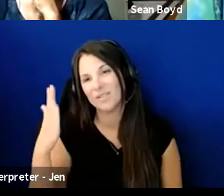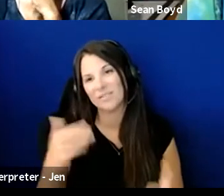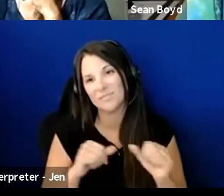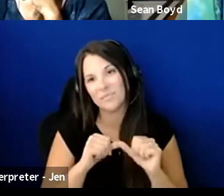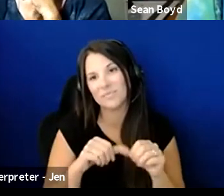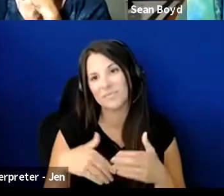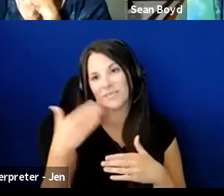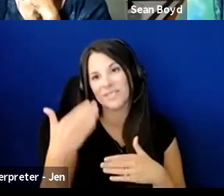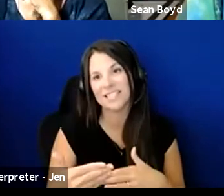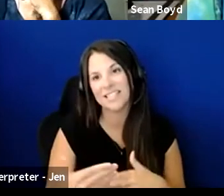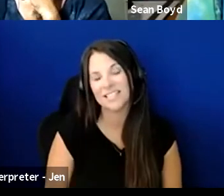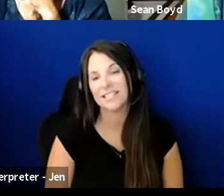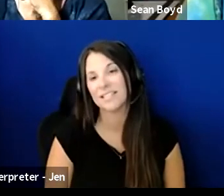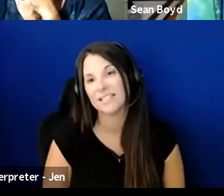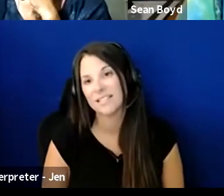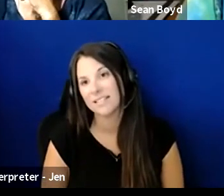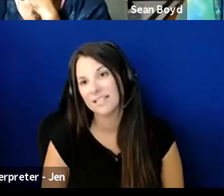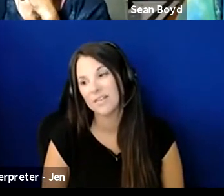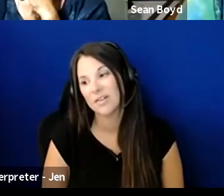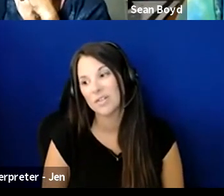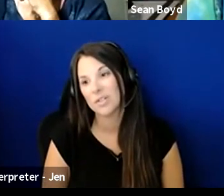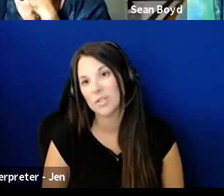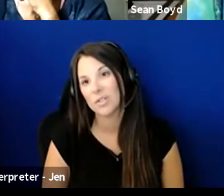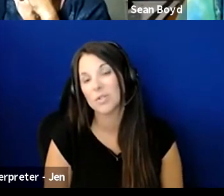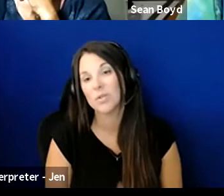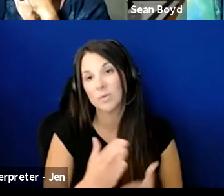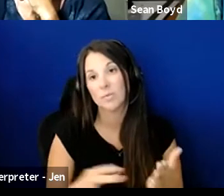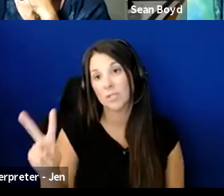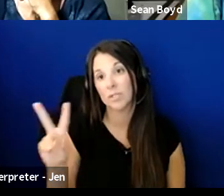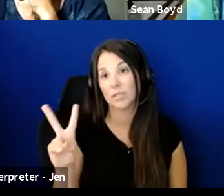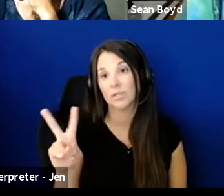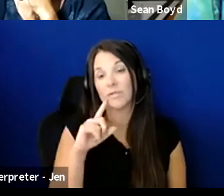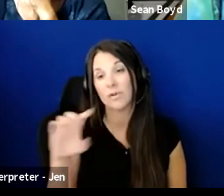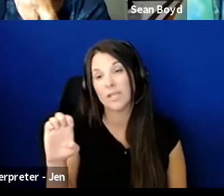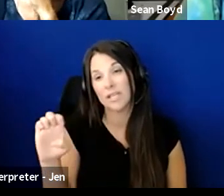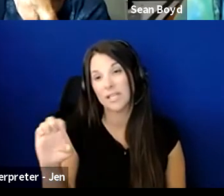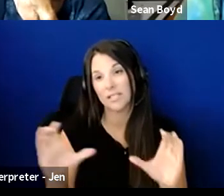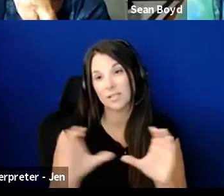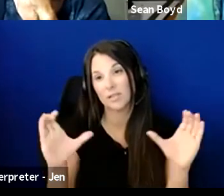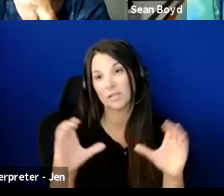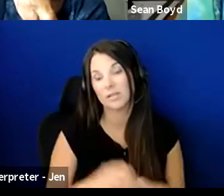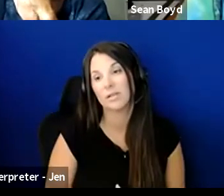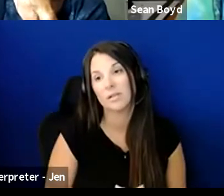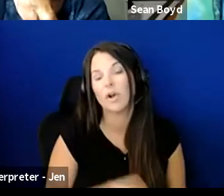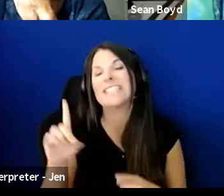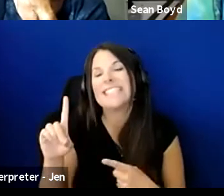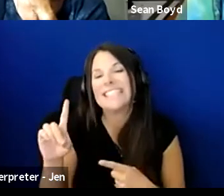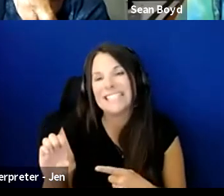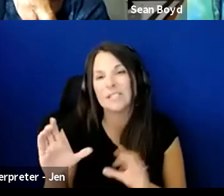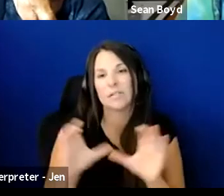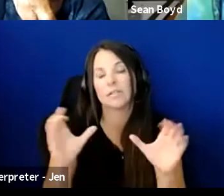the next question here. Part 2 of DE certification is focused on communication,